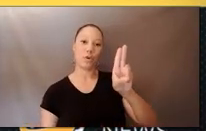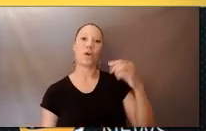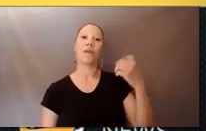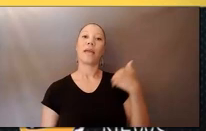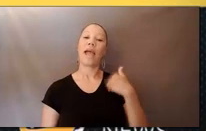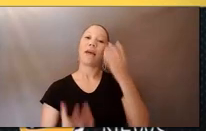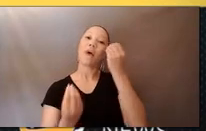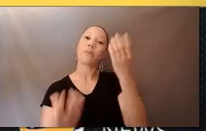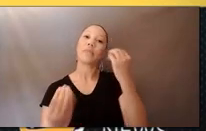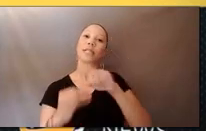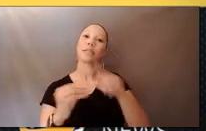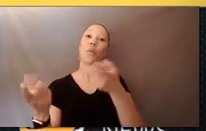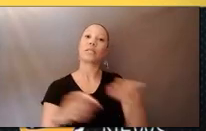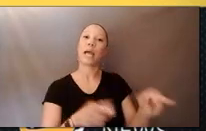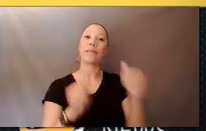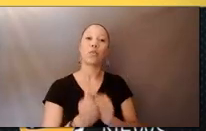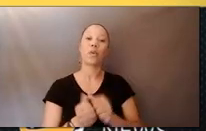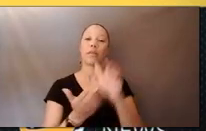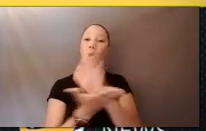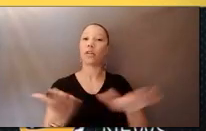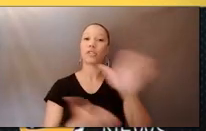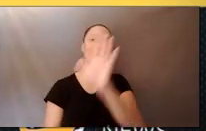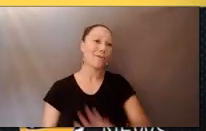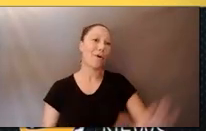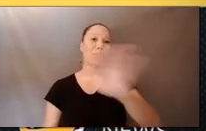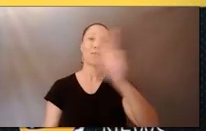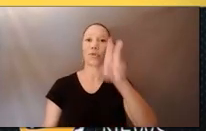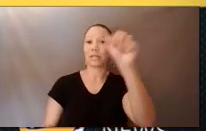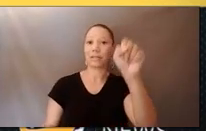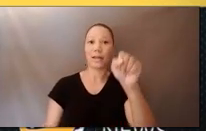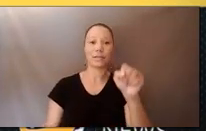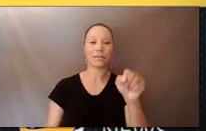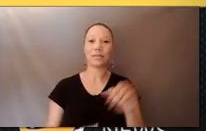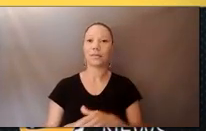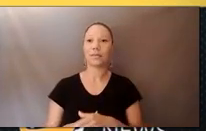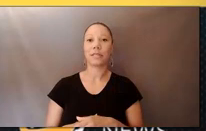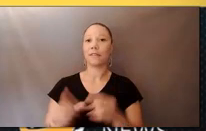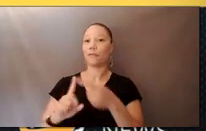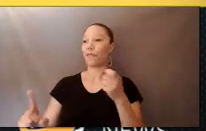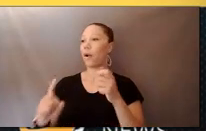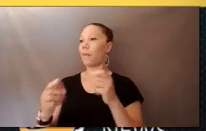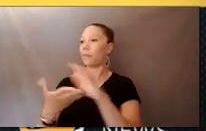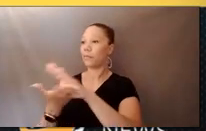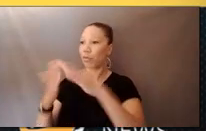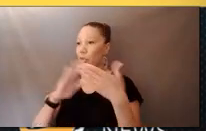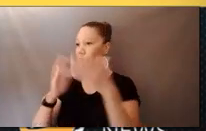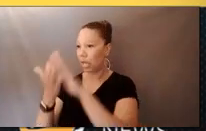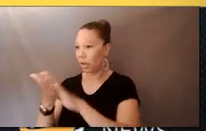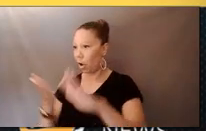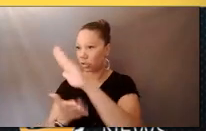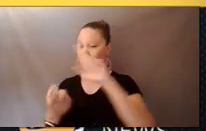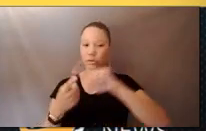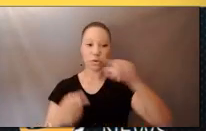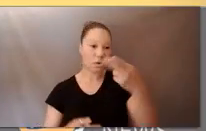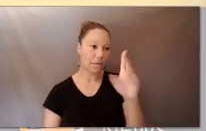of the colleges nationwide, anywhere from a 2-year college all the way to a college that has a doctoral program. And they